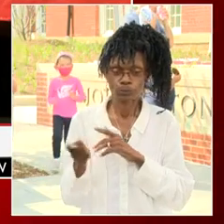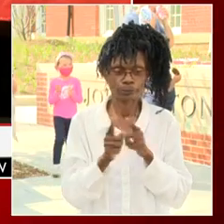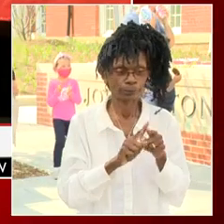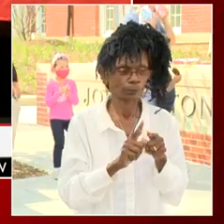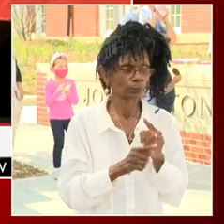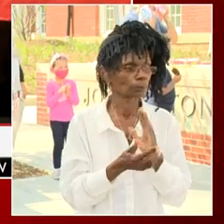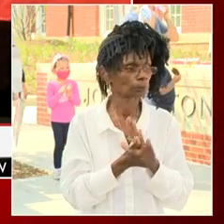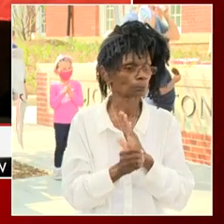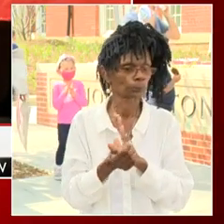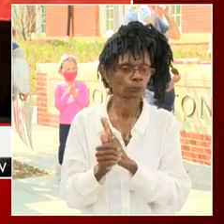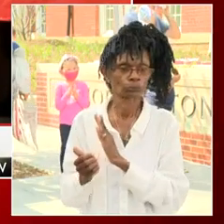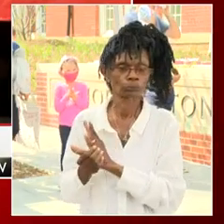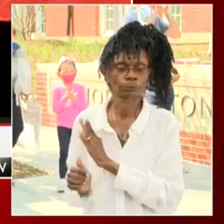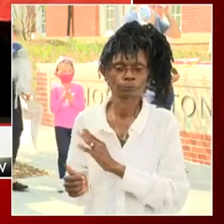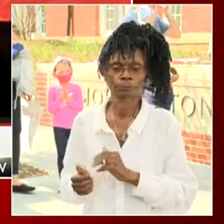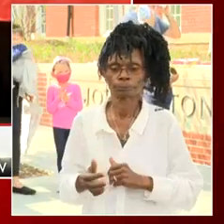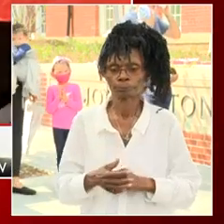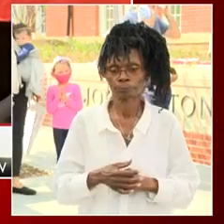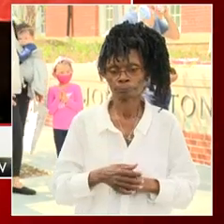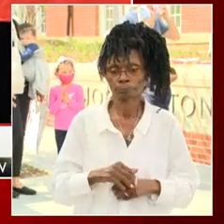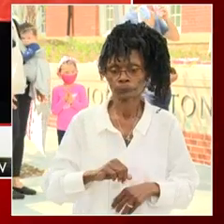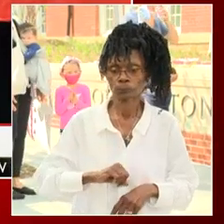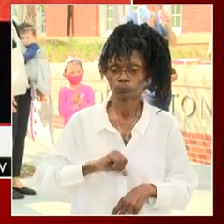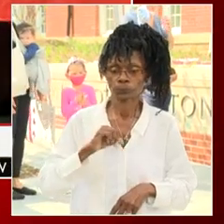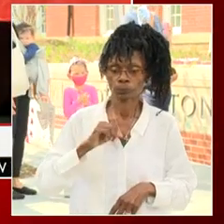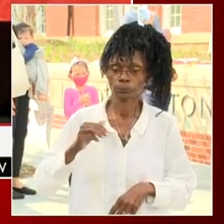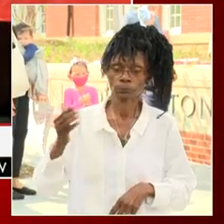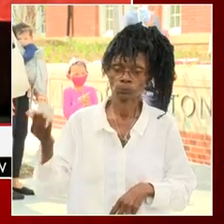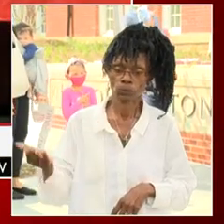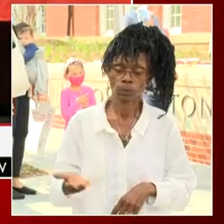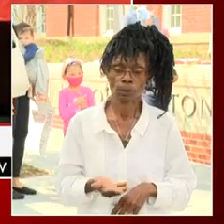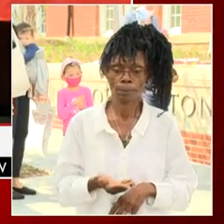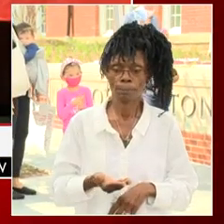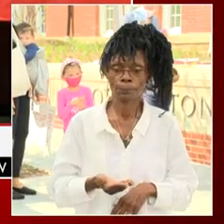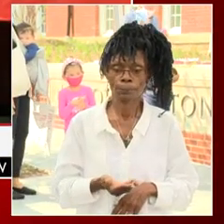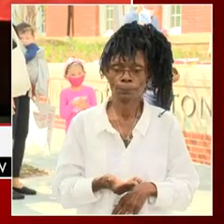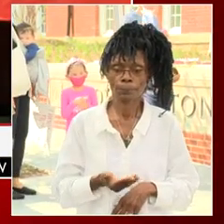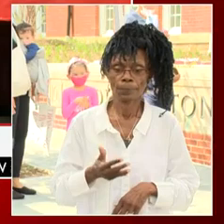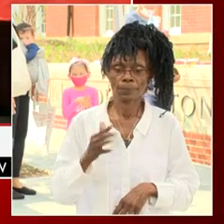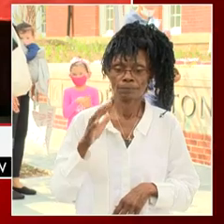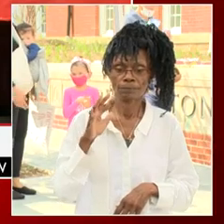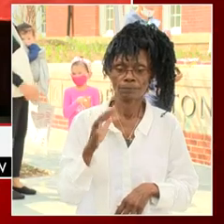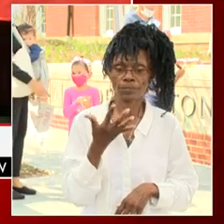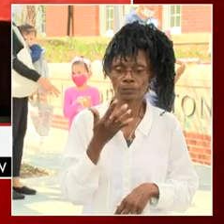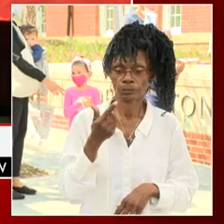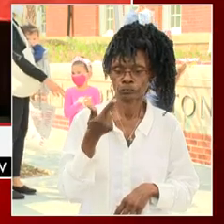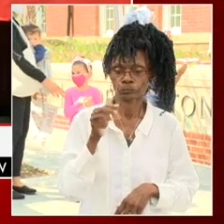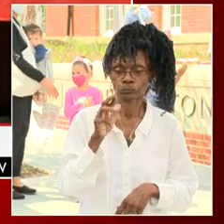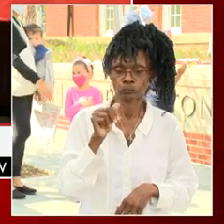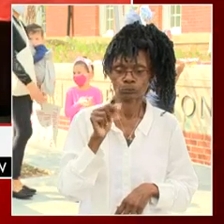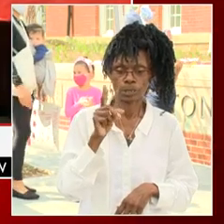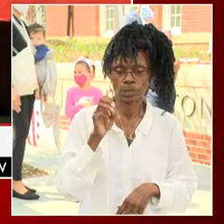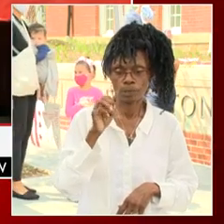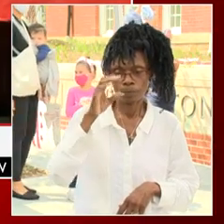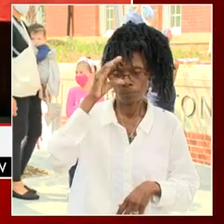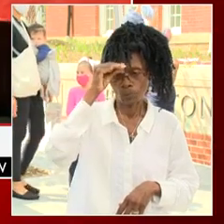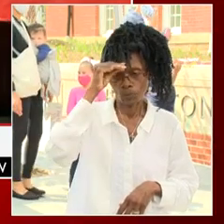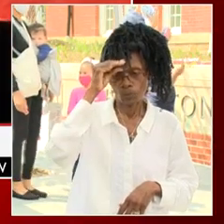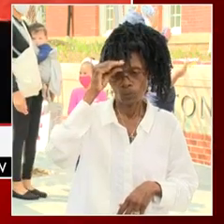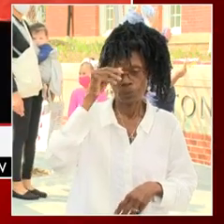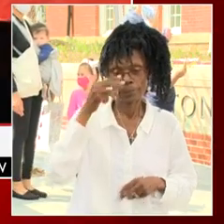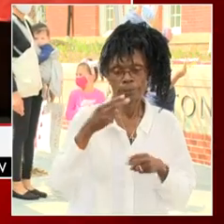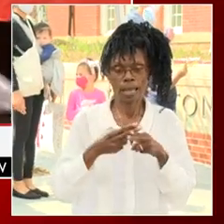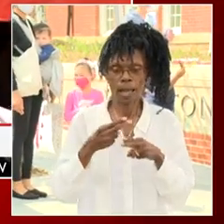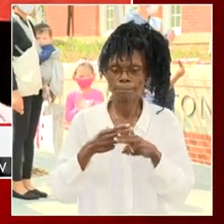so proud to welcome one of our distinguished fifth grade students, Henry Levenstein, to introduce our